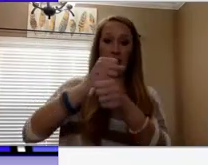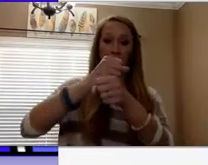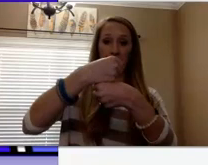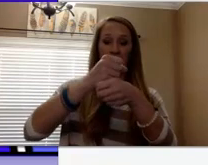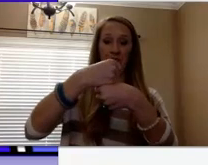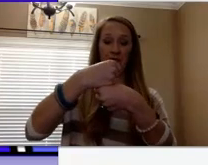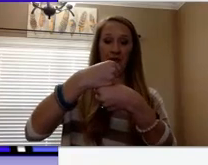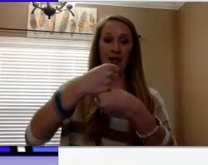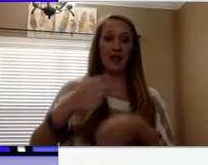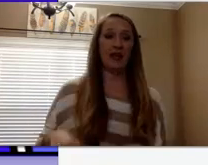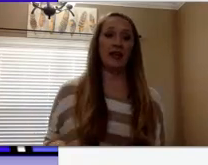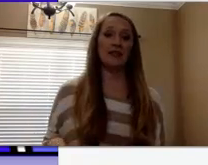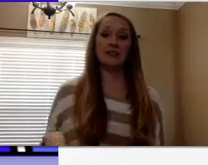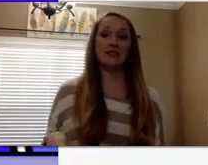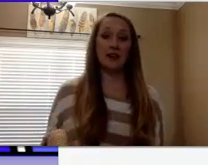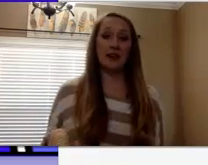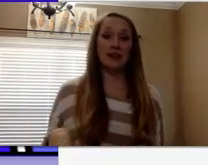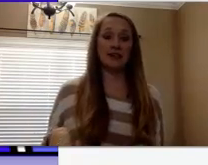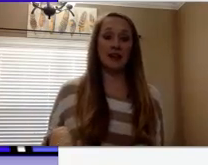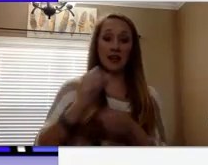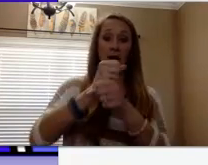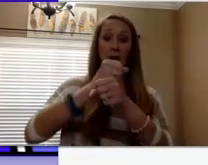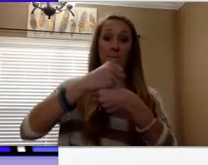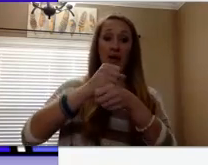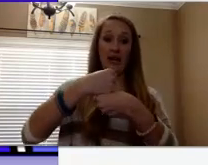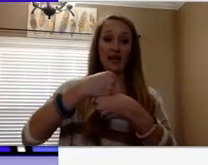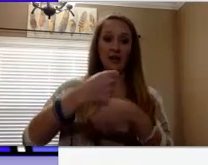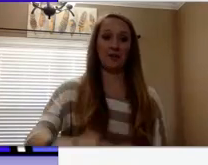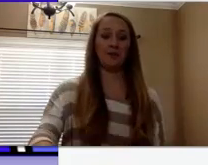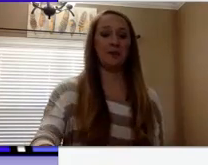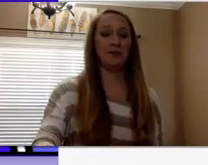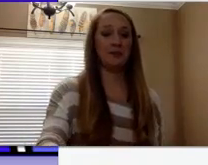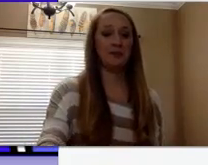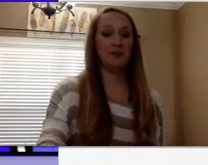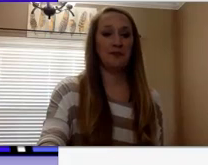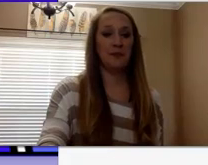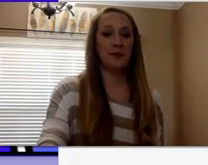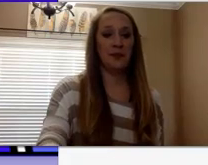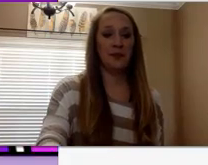that with me. And let's say it and sign it. Make.